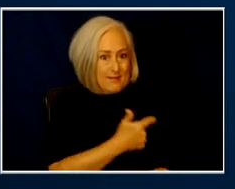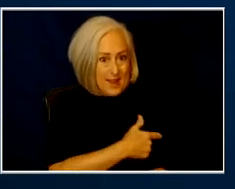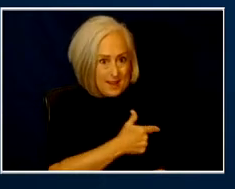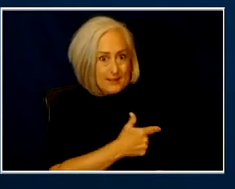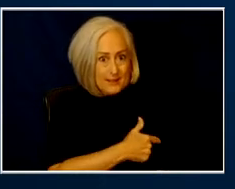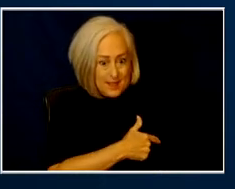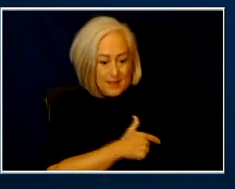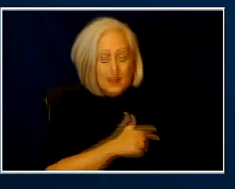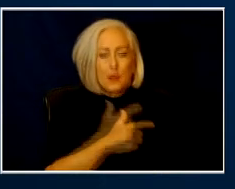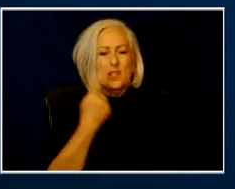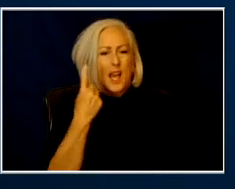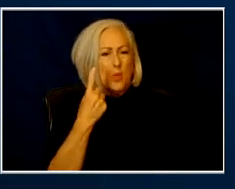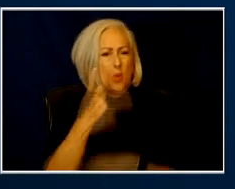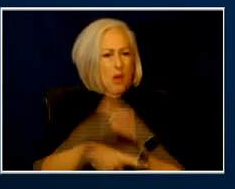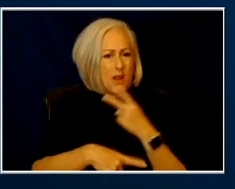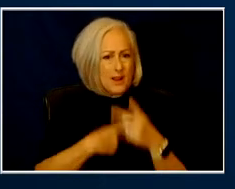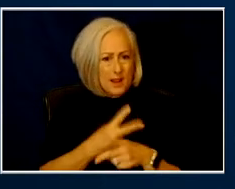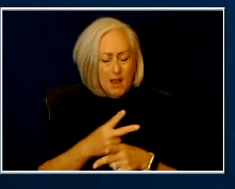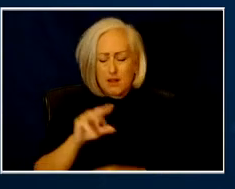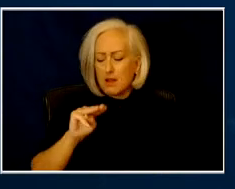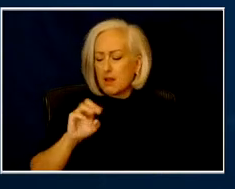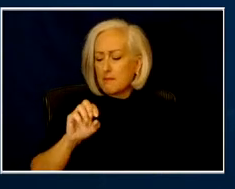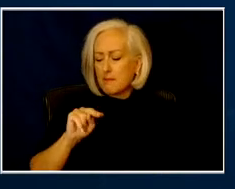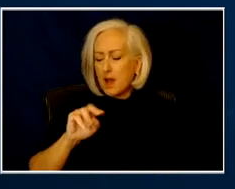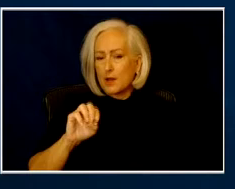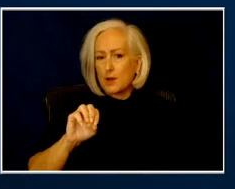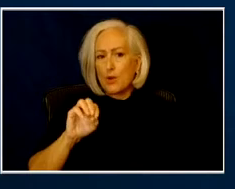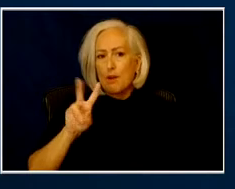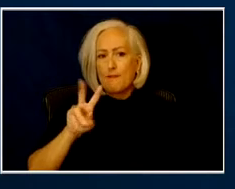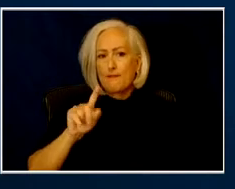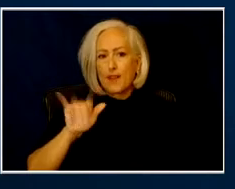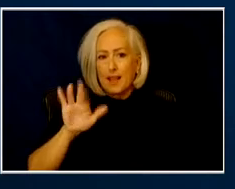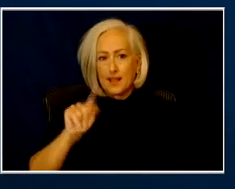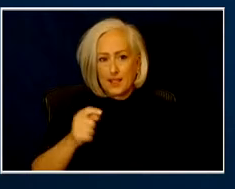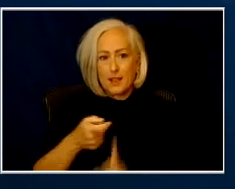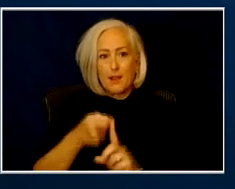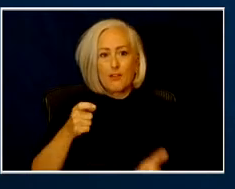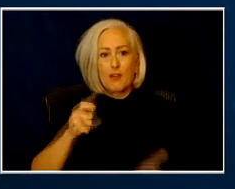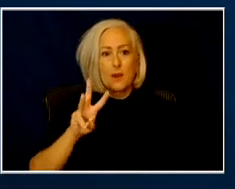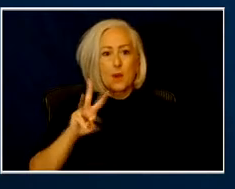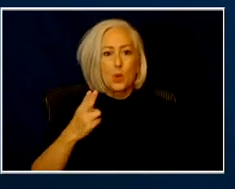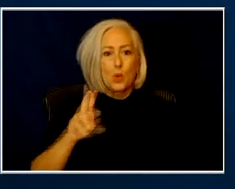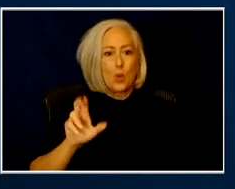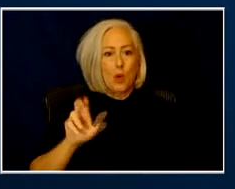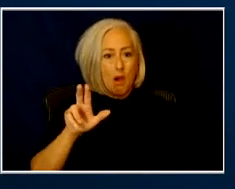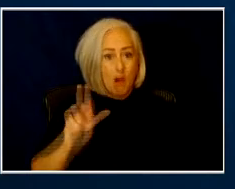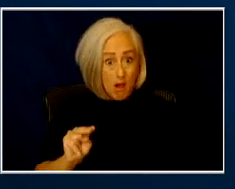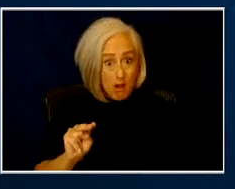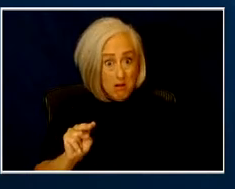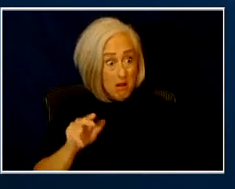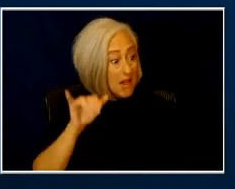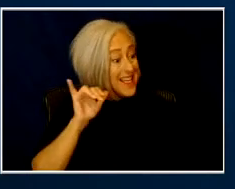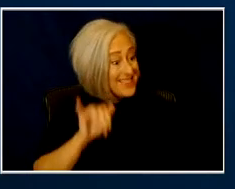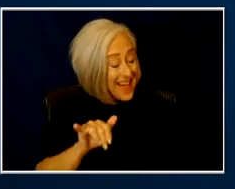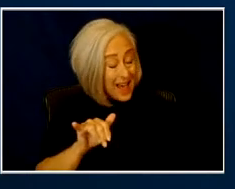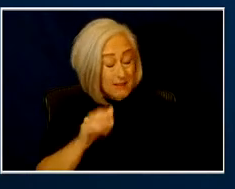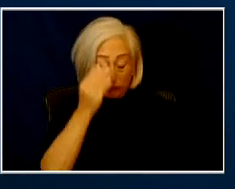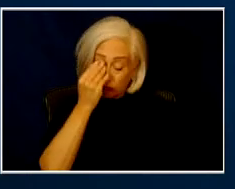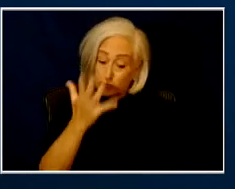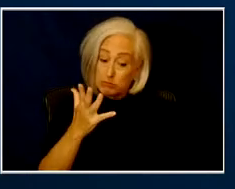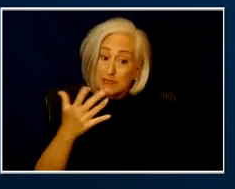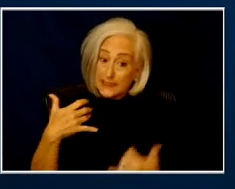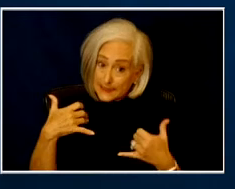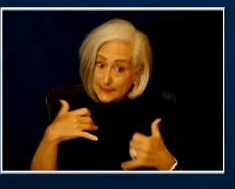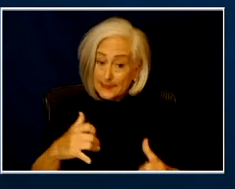which used the original Wuhan isolate Spike which by the way did continue to provide great protection against hospitalization severe